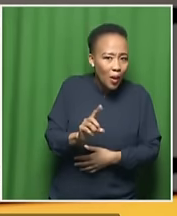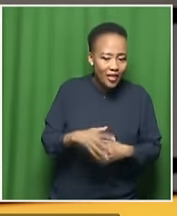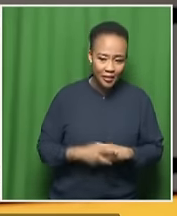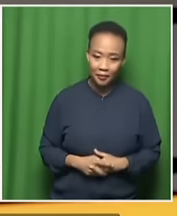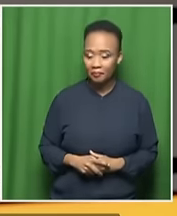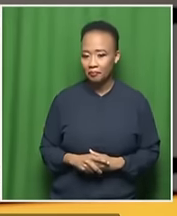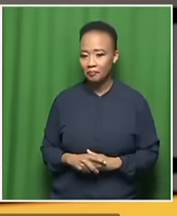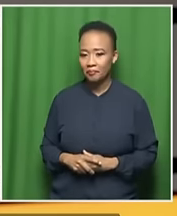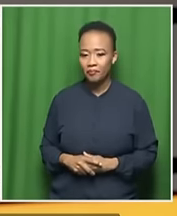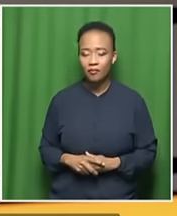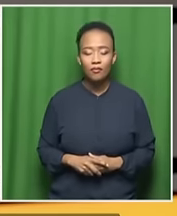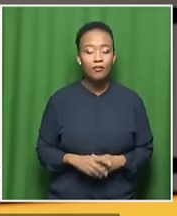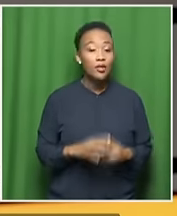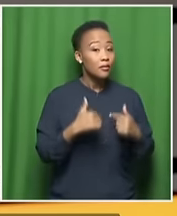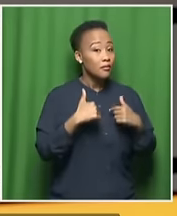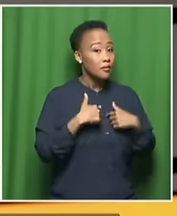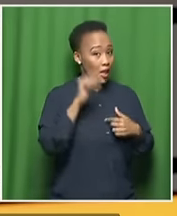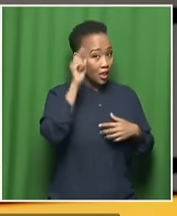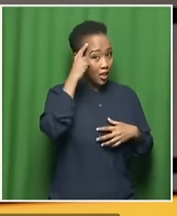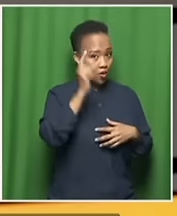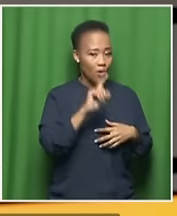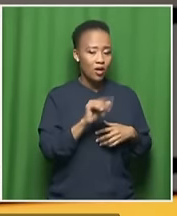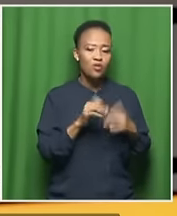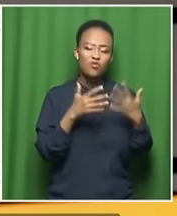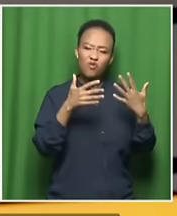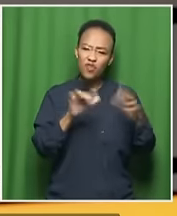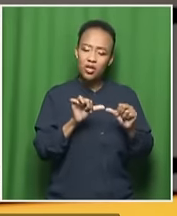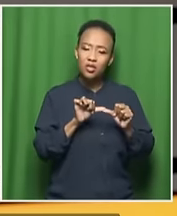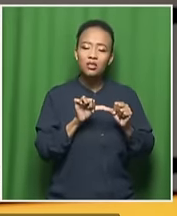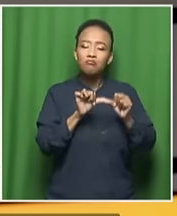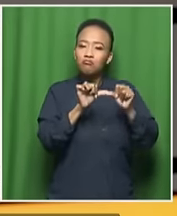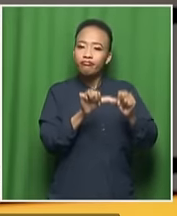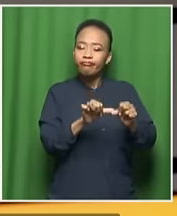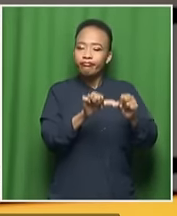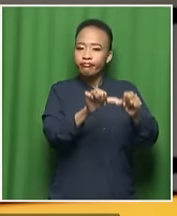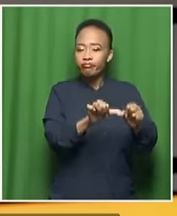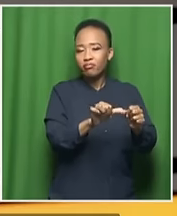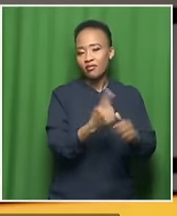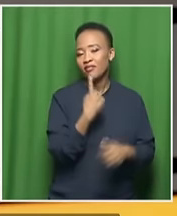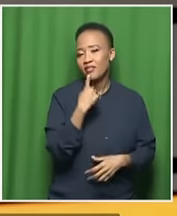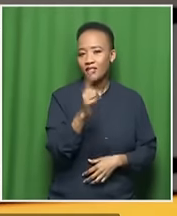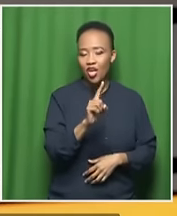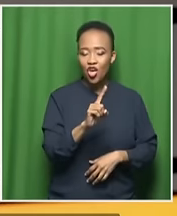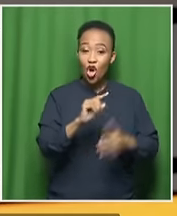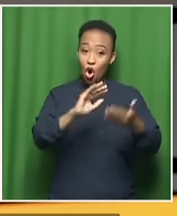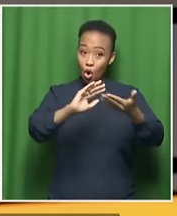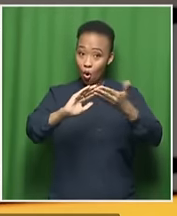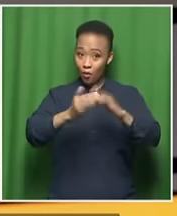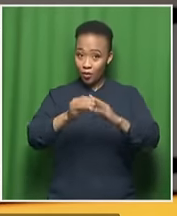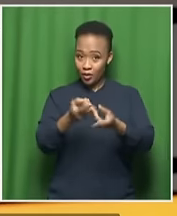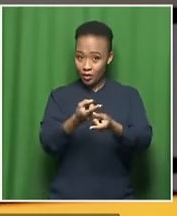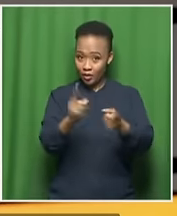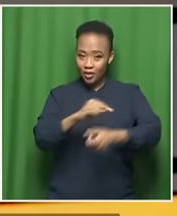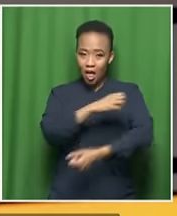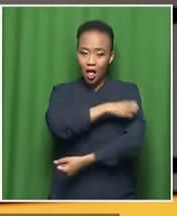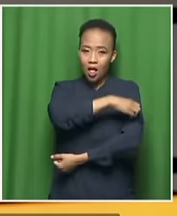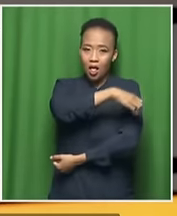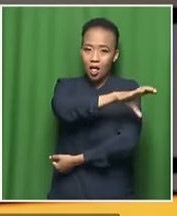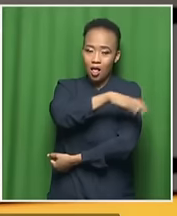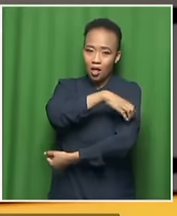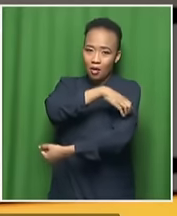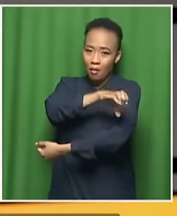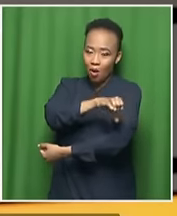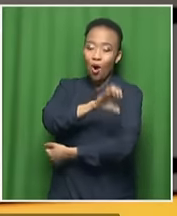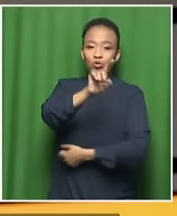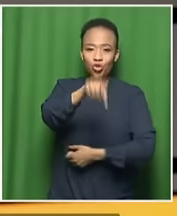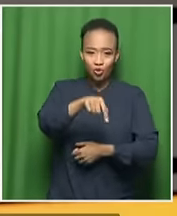is that we constantly said that we must empower communities. They must take control of their